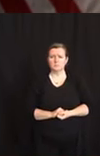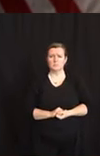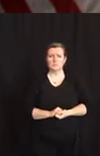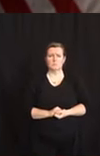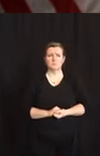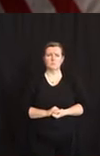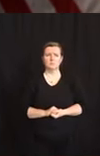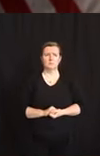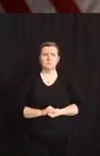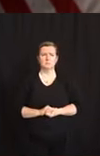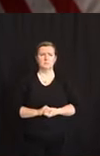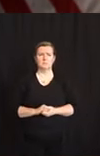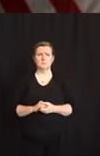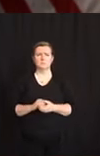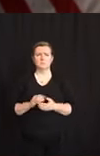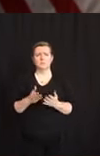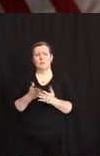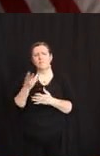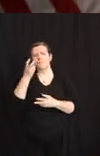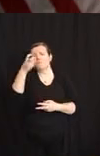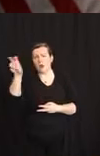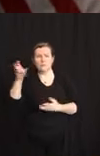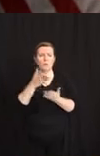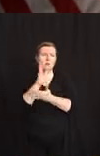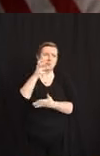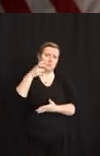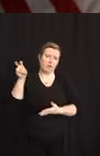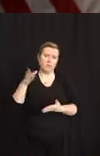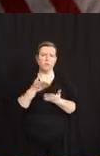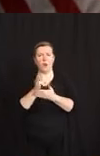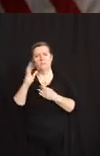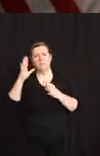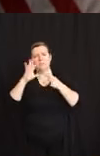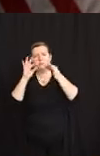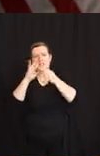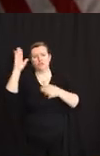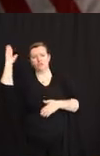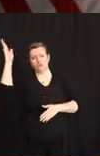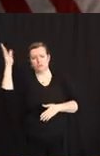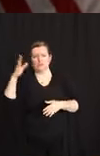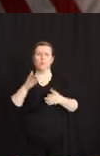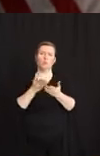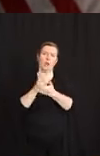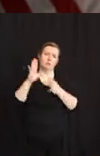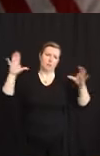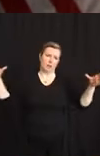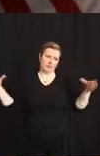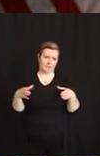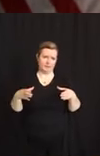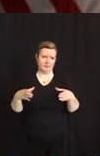free speech, peaceable protest, and assembly? I'm only surprised it took you this long to ask me. I